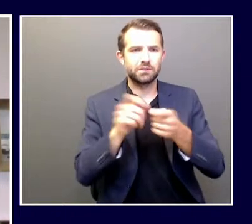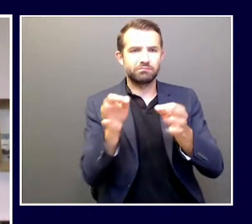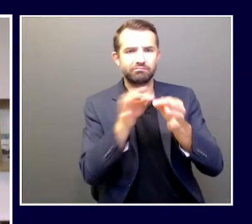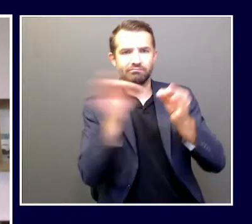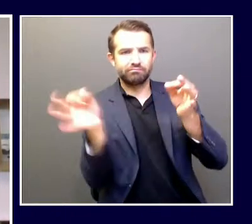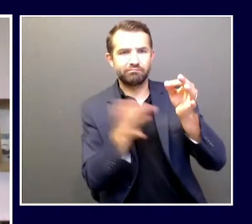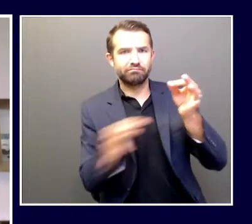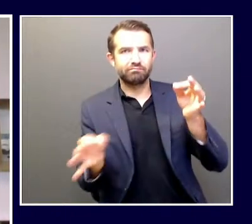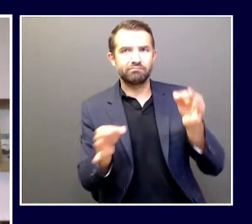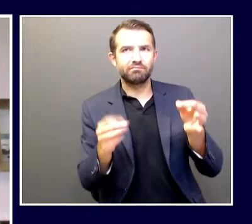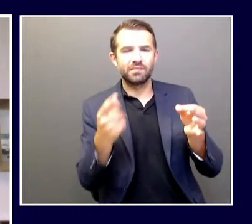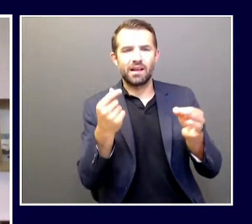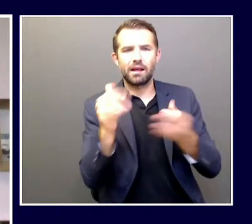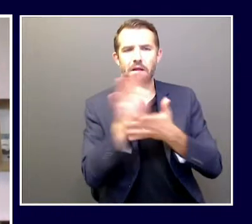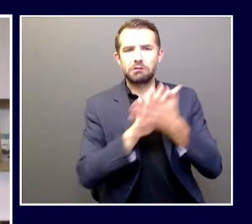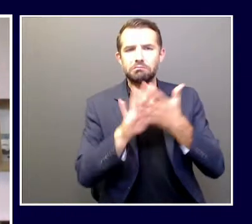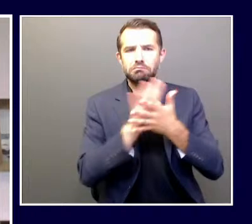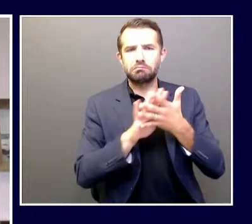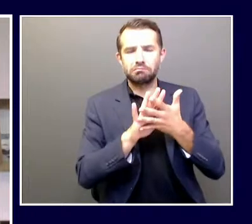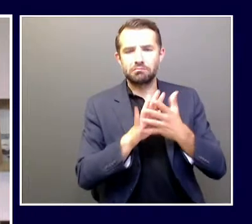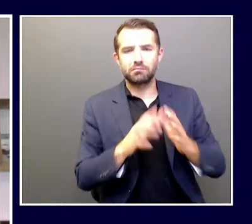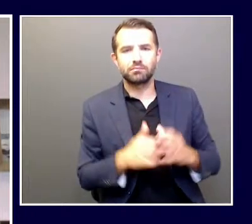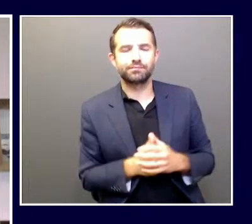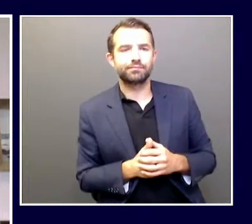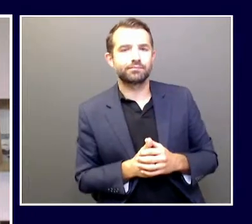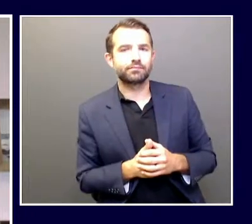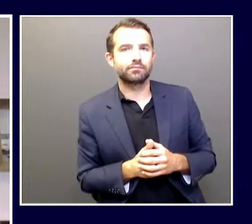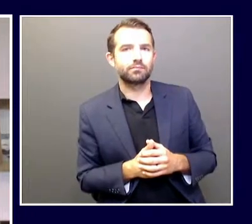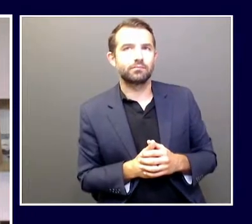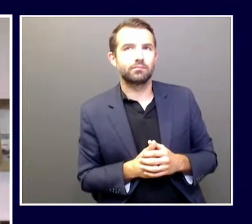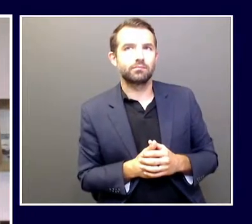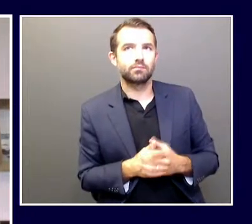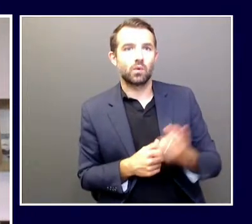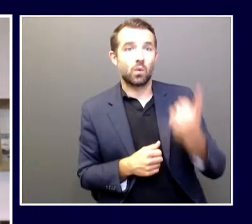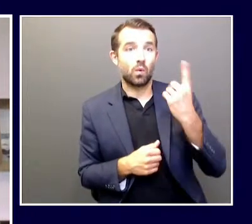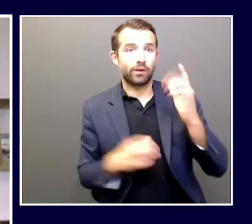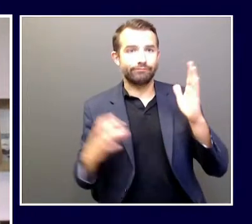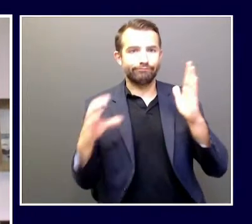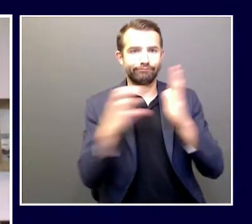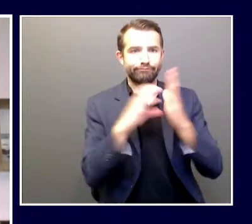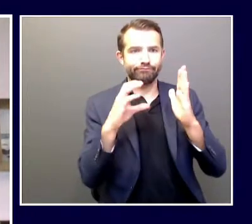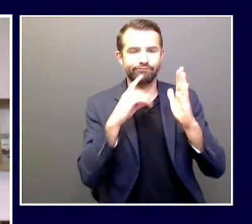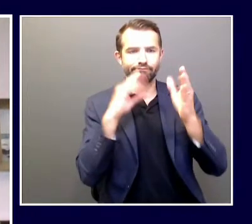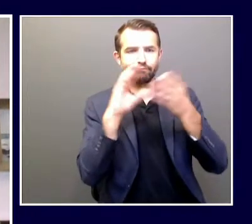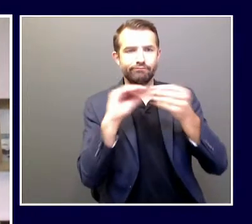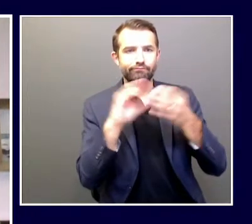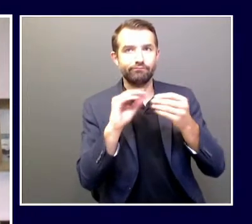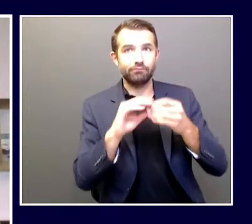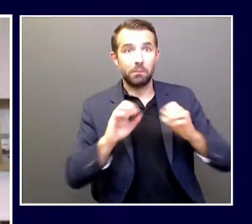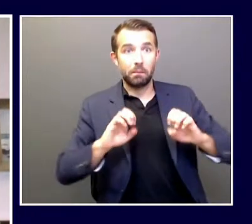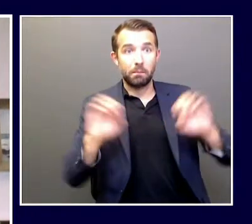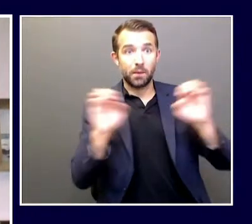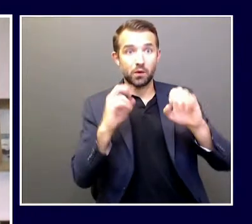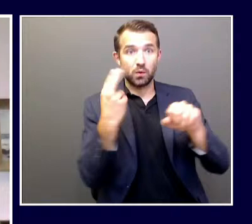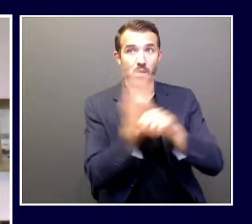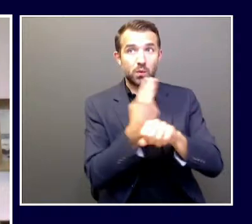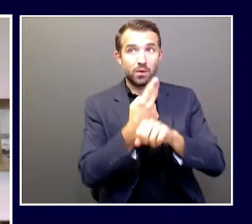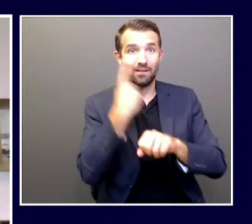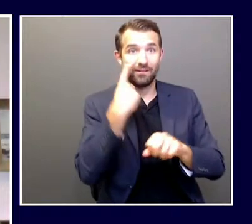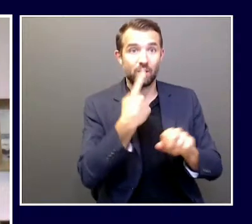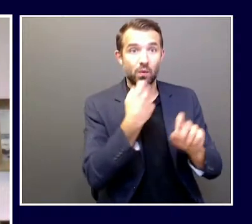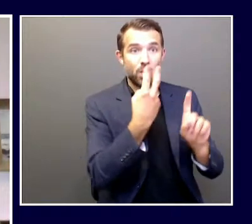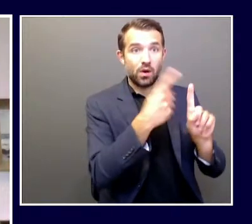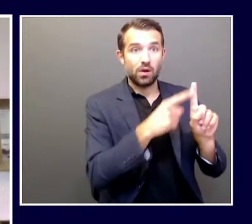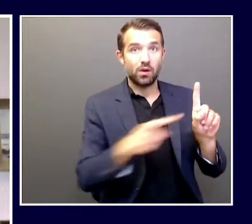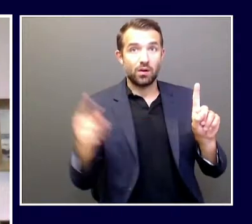that mentioned emergency use for the 12 to 15-year-olds, and the fact that they changed their name. Is